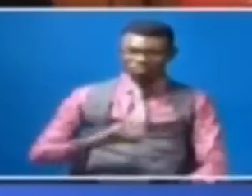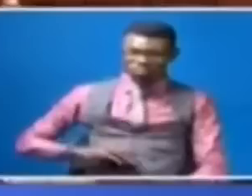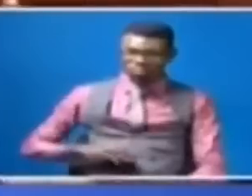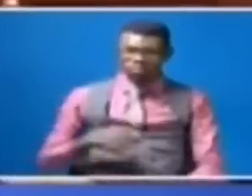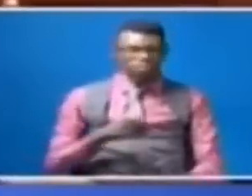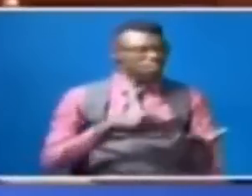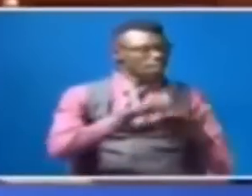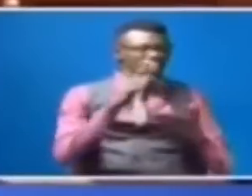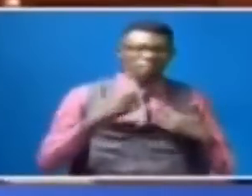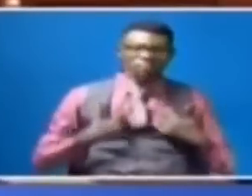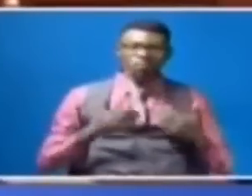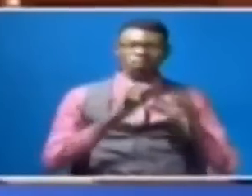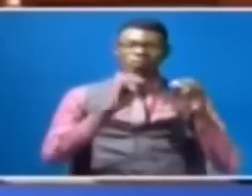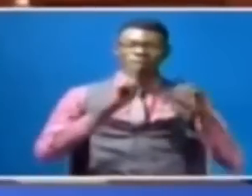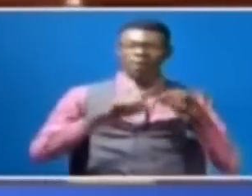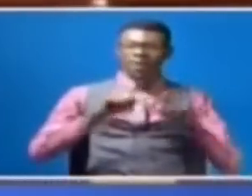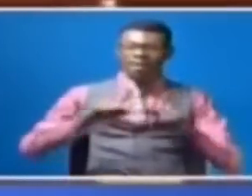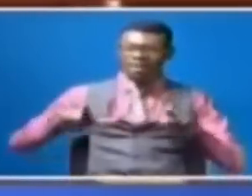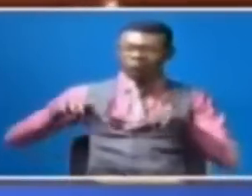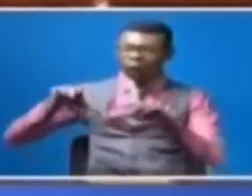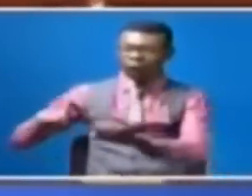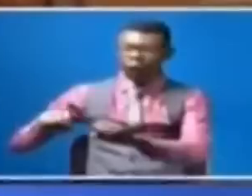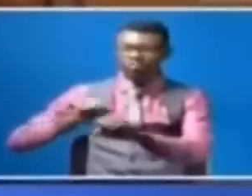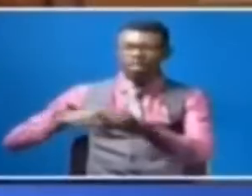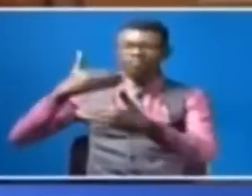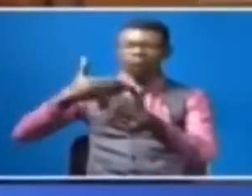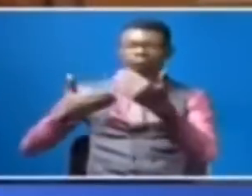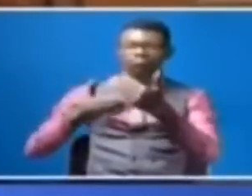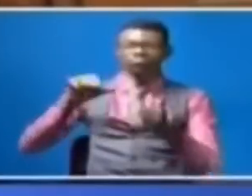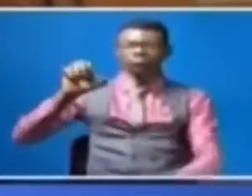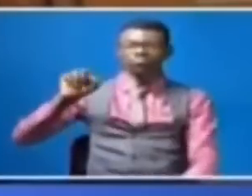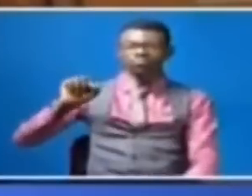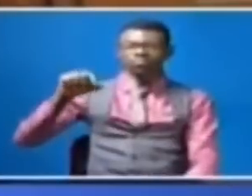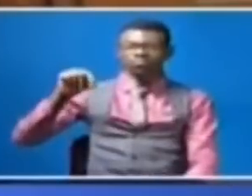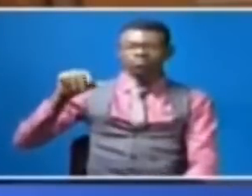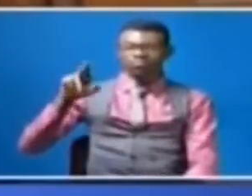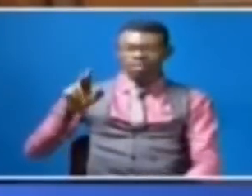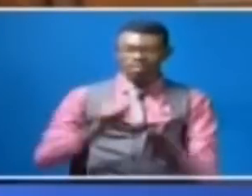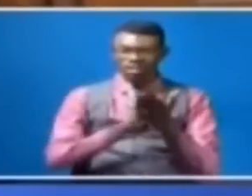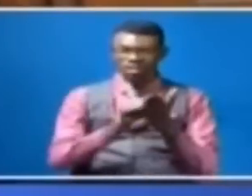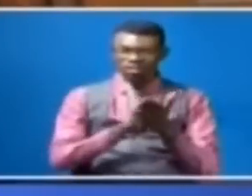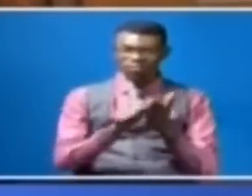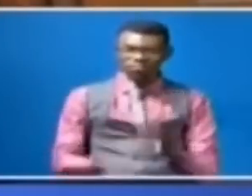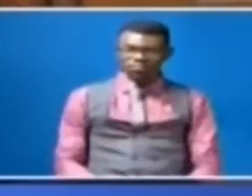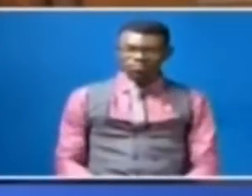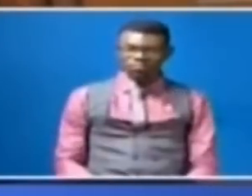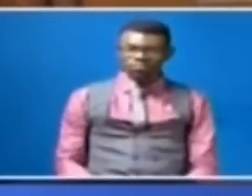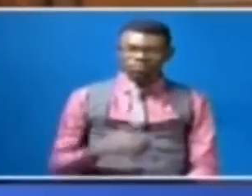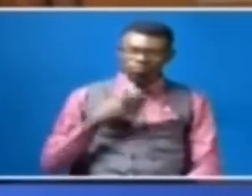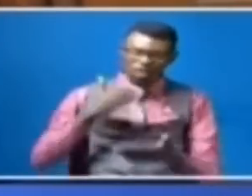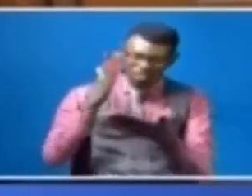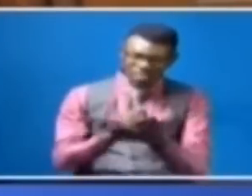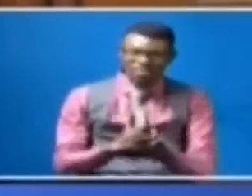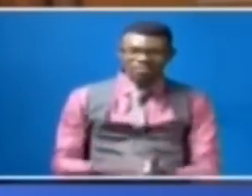whose land was compulsorily acquired for the construction of the standard gauge railway. The only thing we demanded is justice. Give us